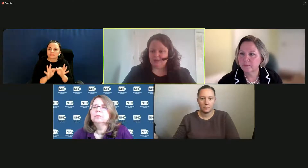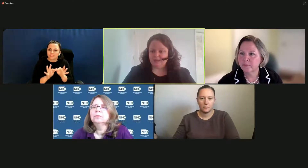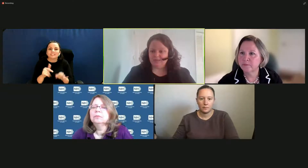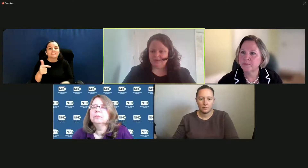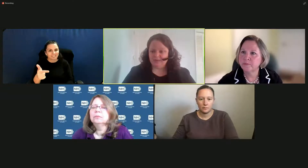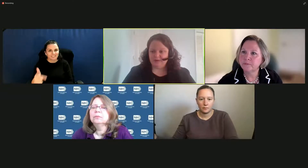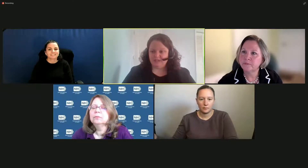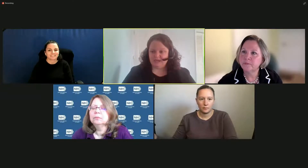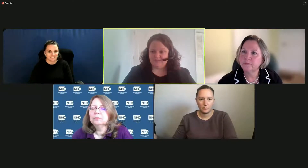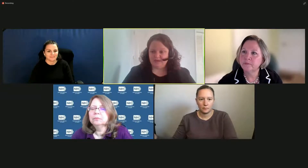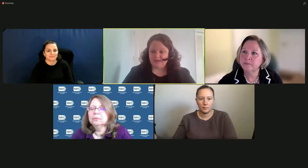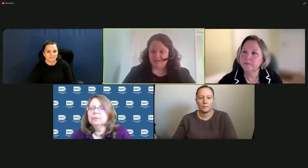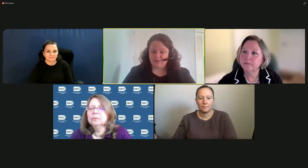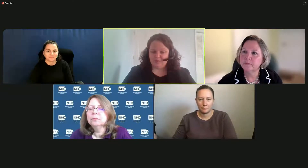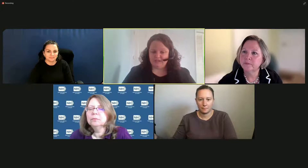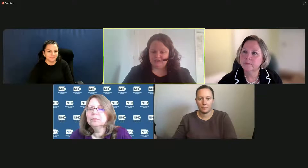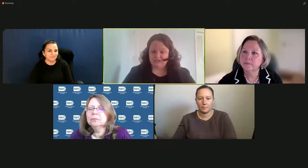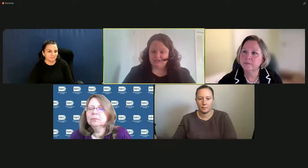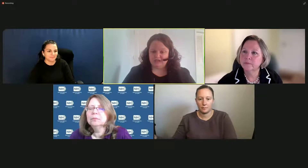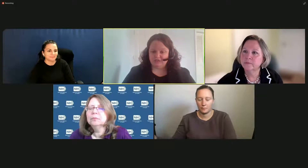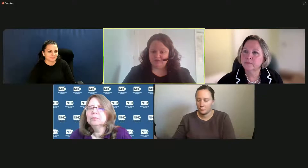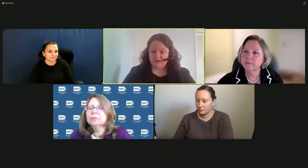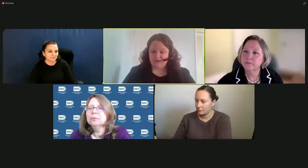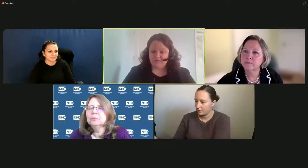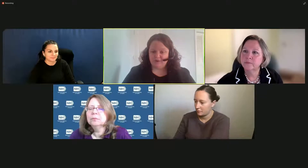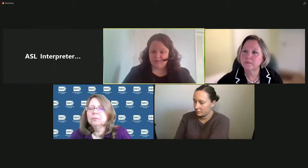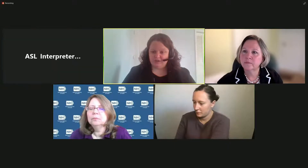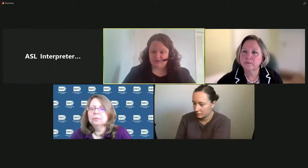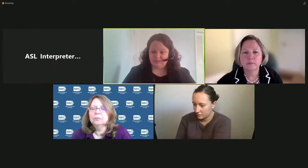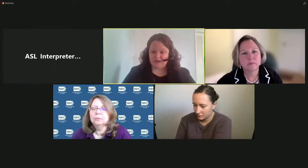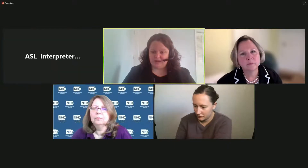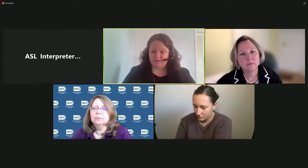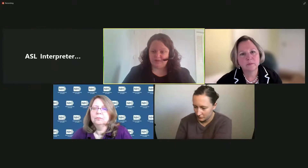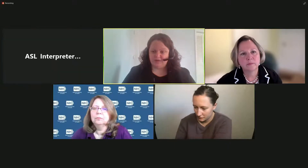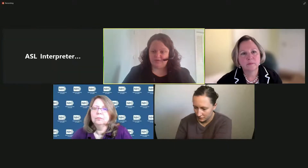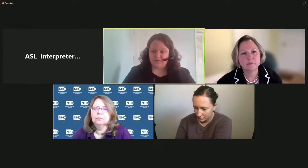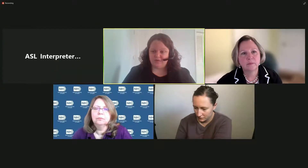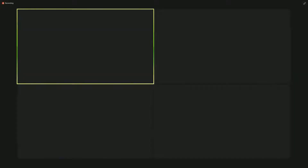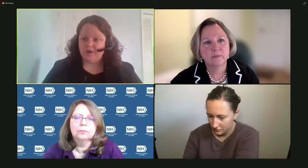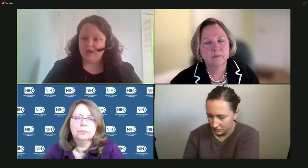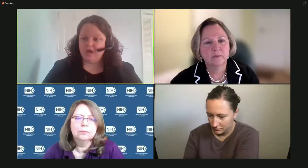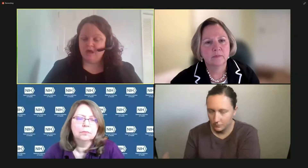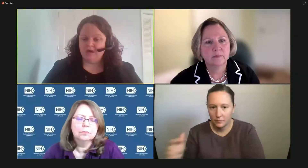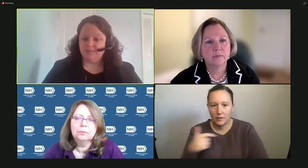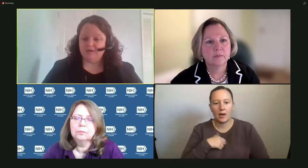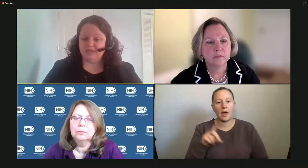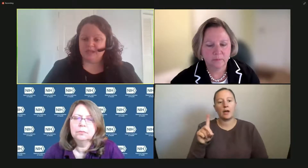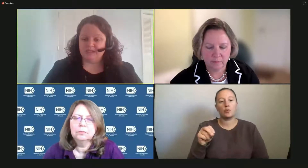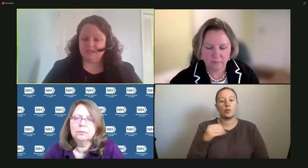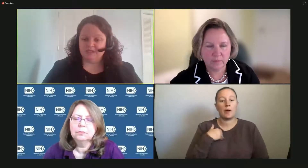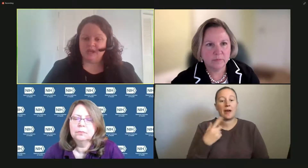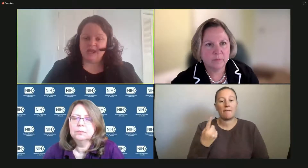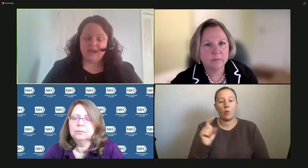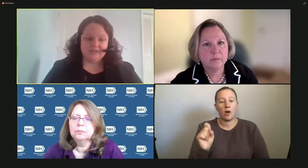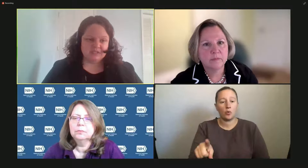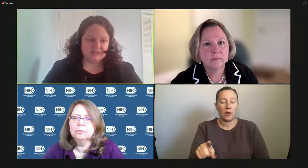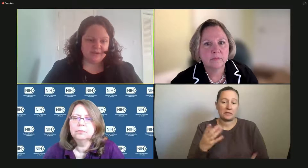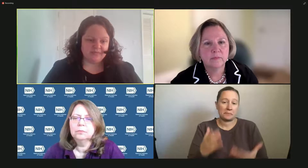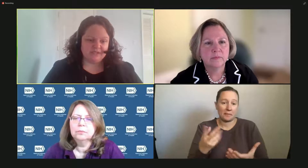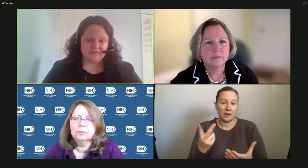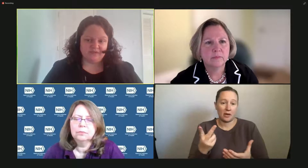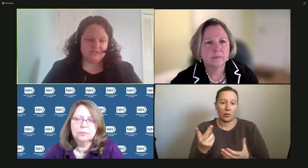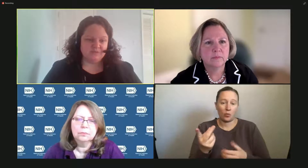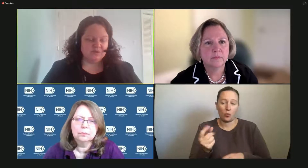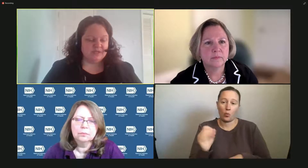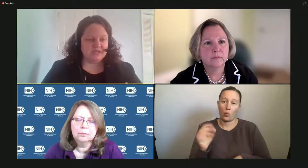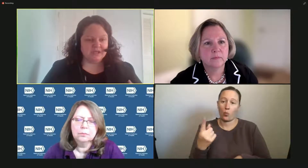And while people are typing the questions, I do have one question perhaps one of you could answer. And this is about